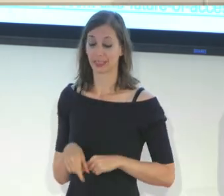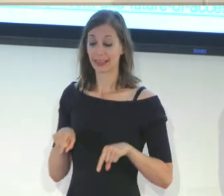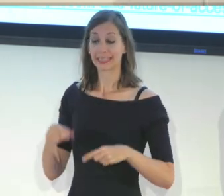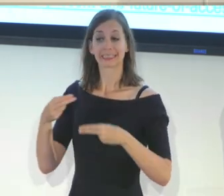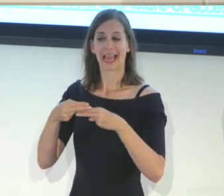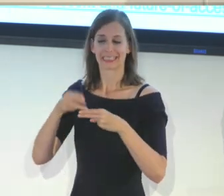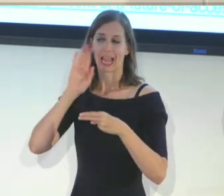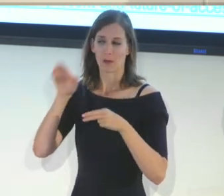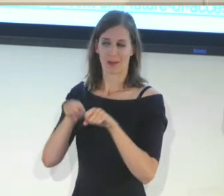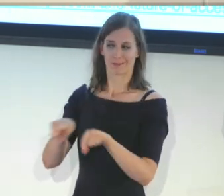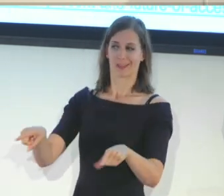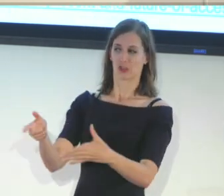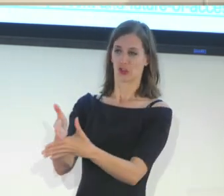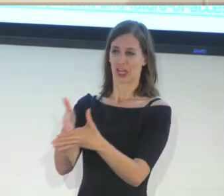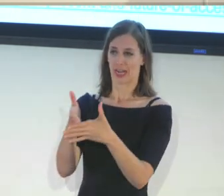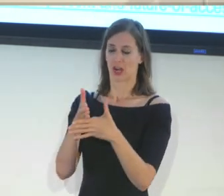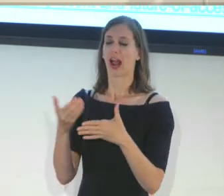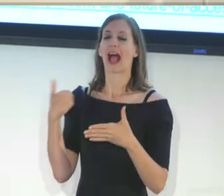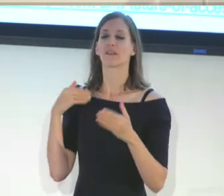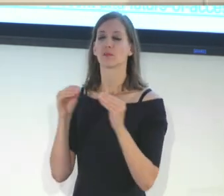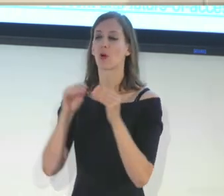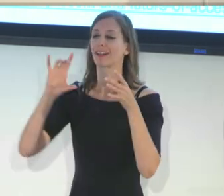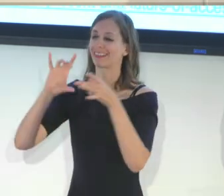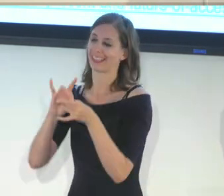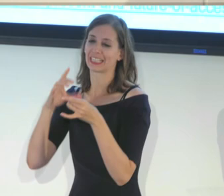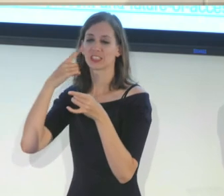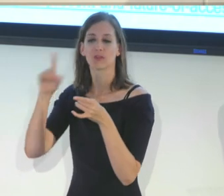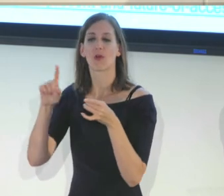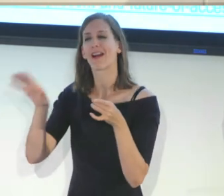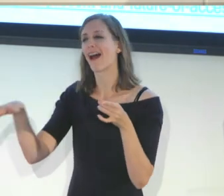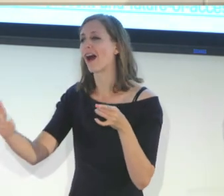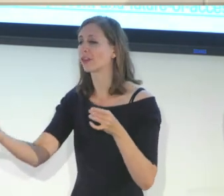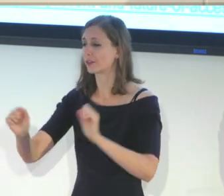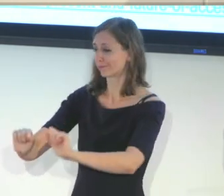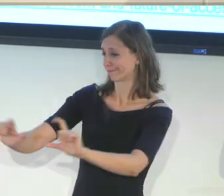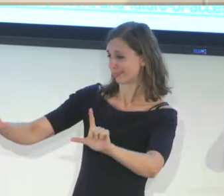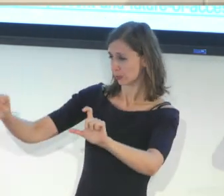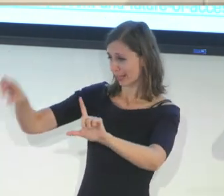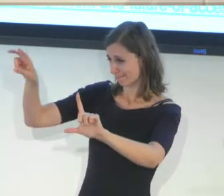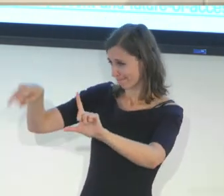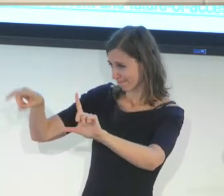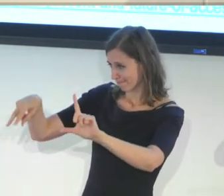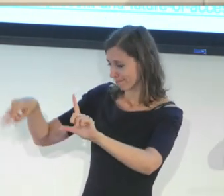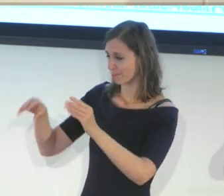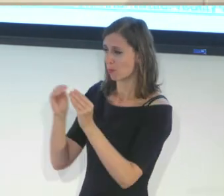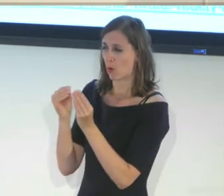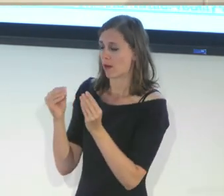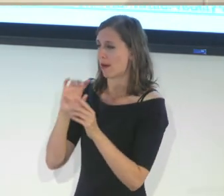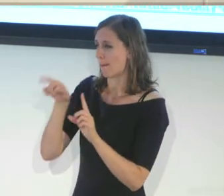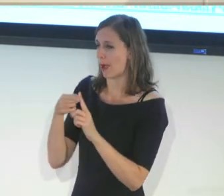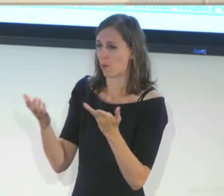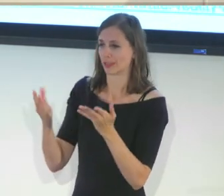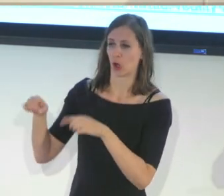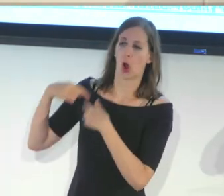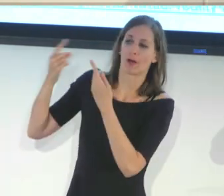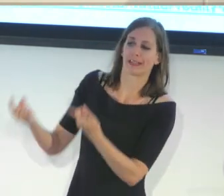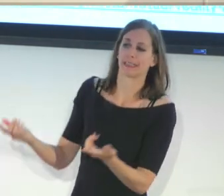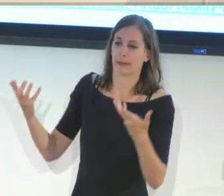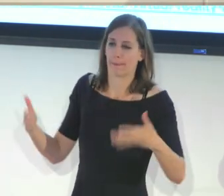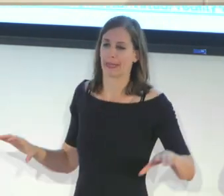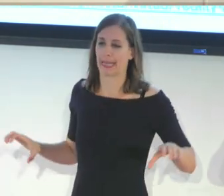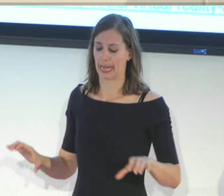some additional links to more spaces where you can read or learn more about what's been done.